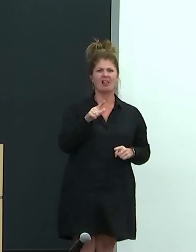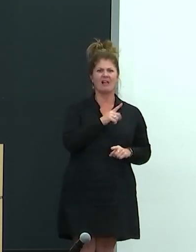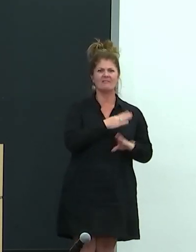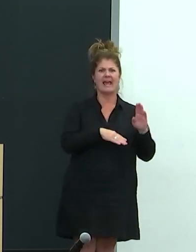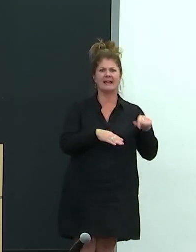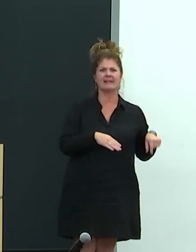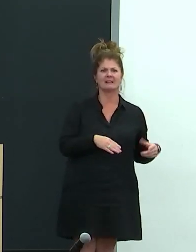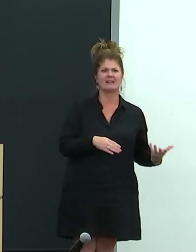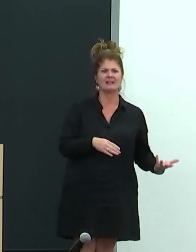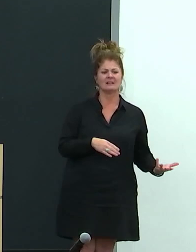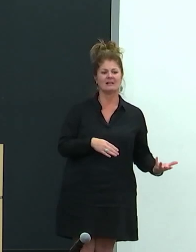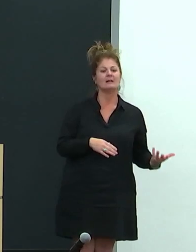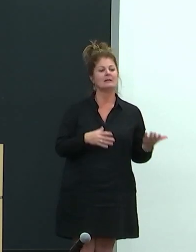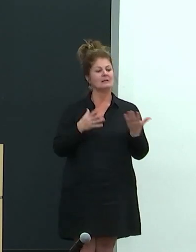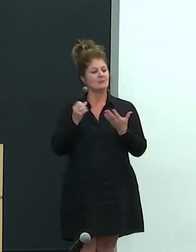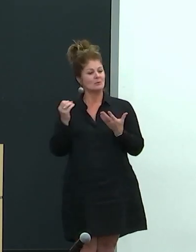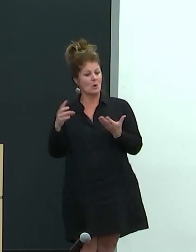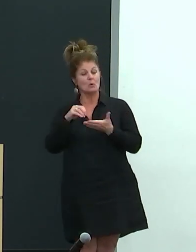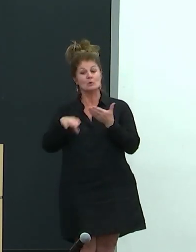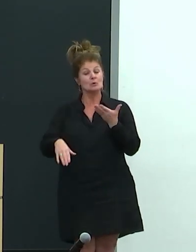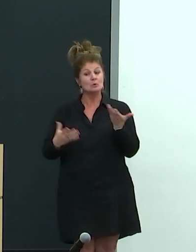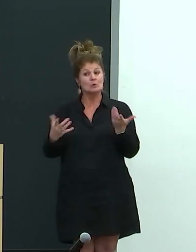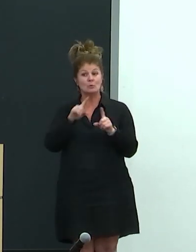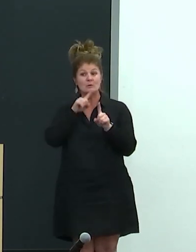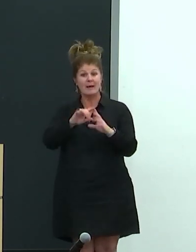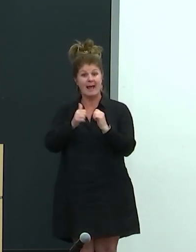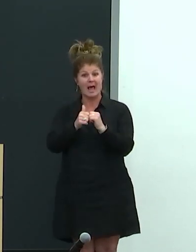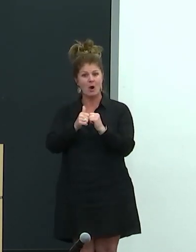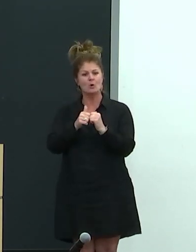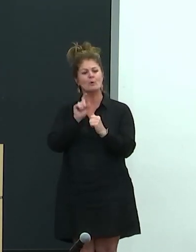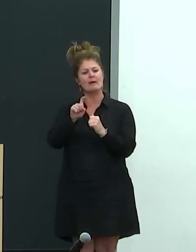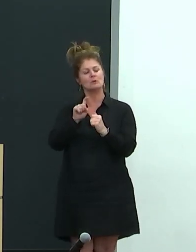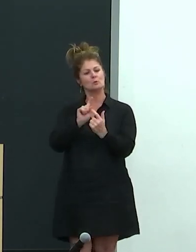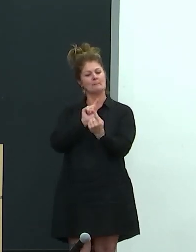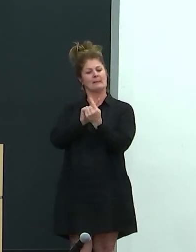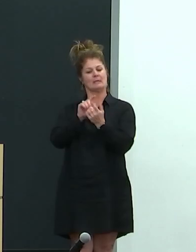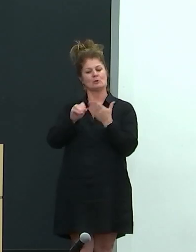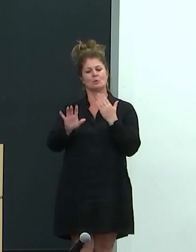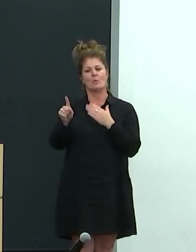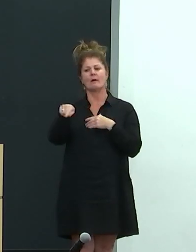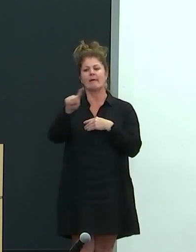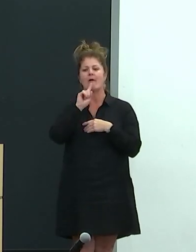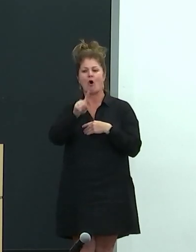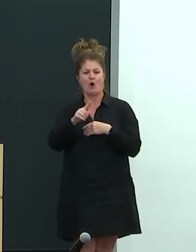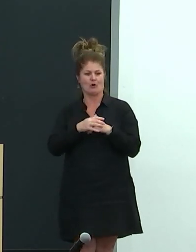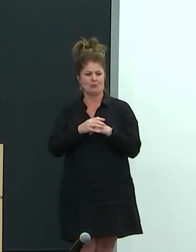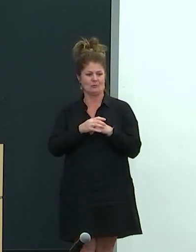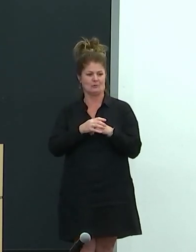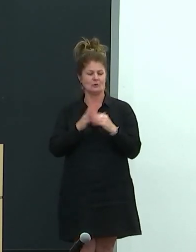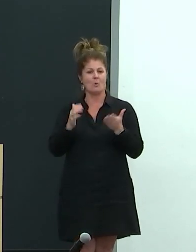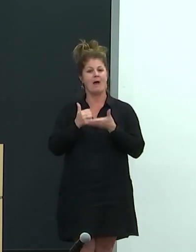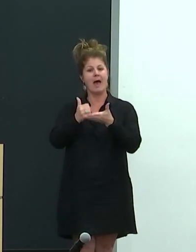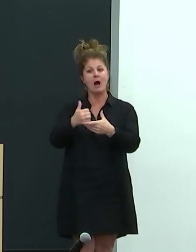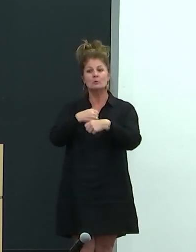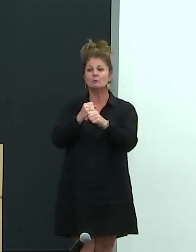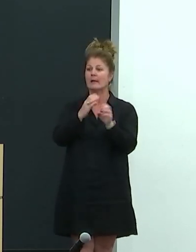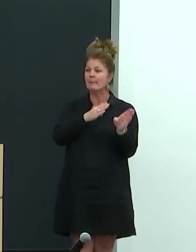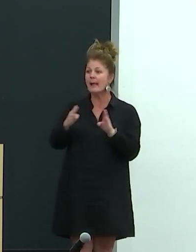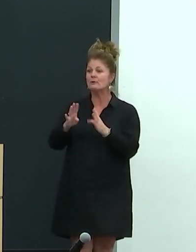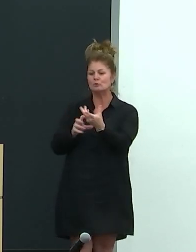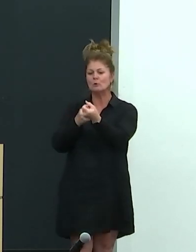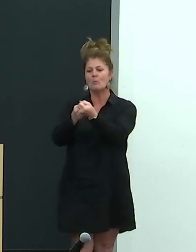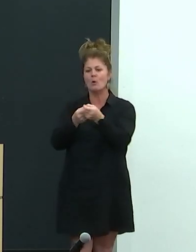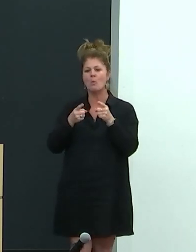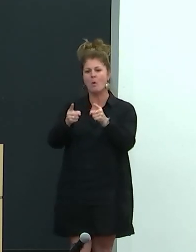Institutions like MSW have responded to this by meeting students where they're at, helping to create plans to support them while they're